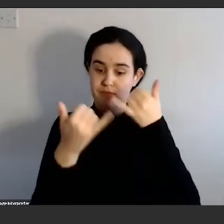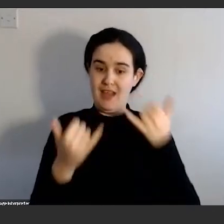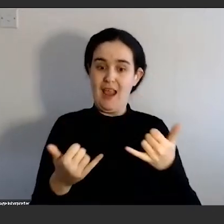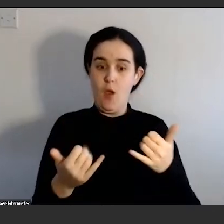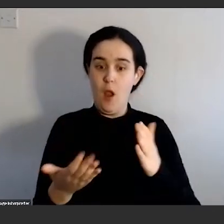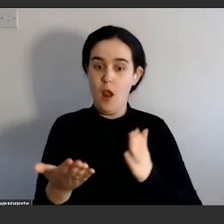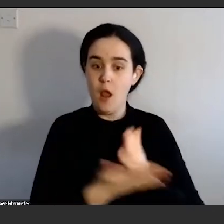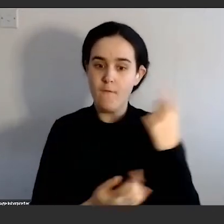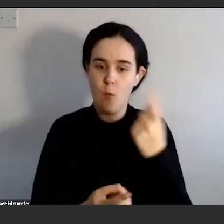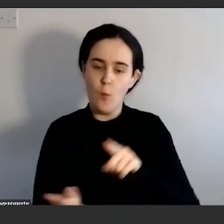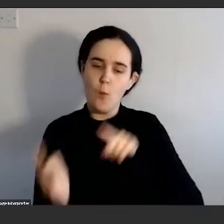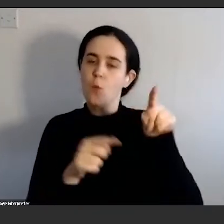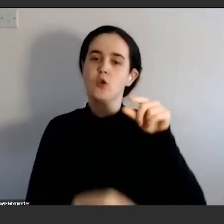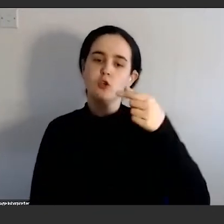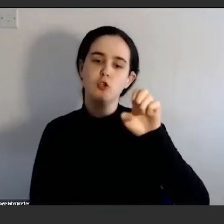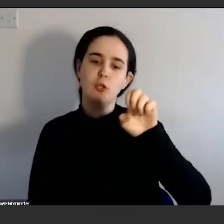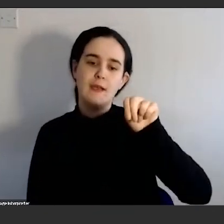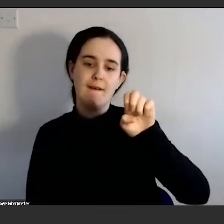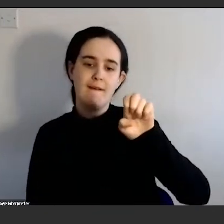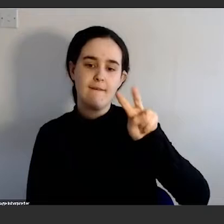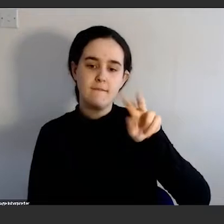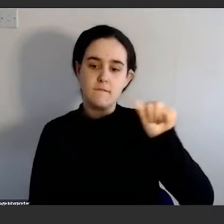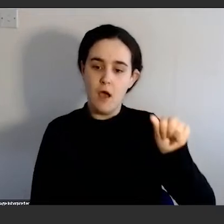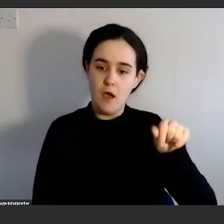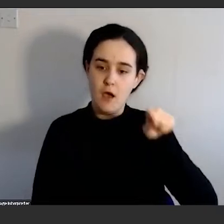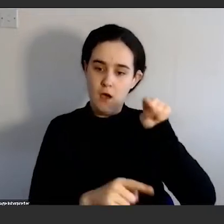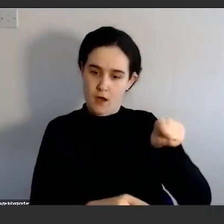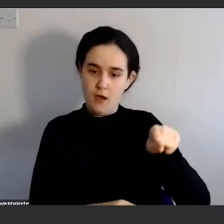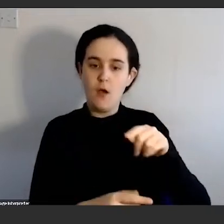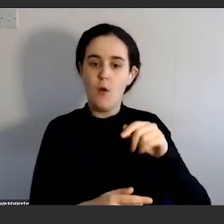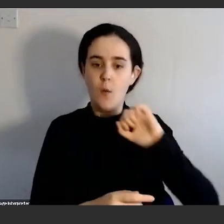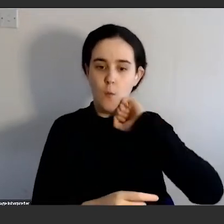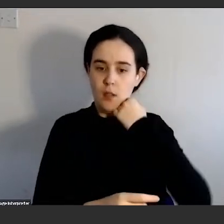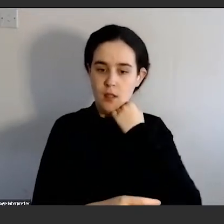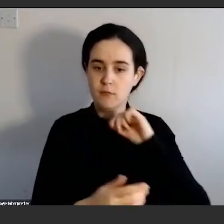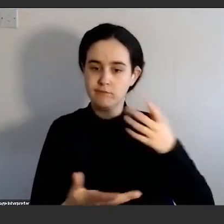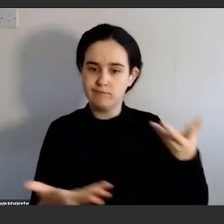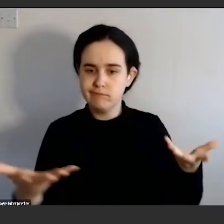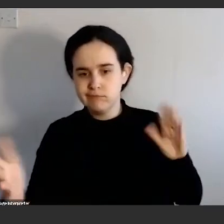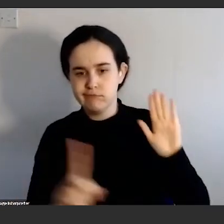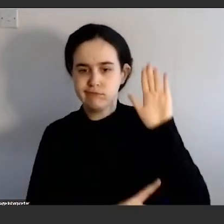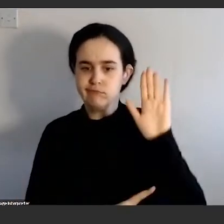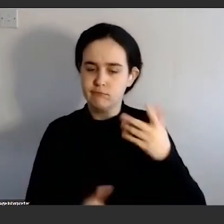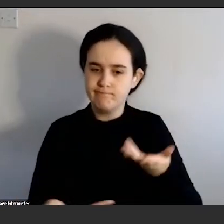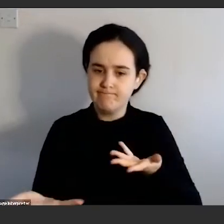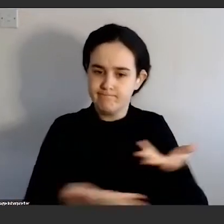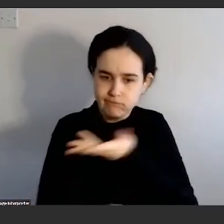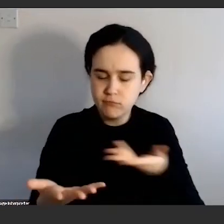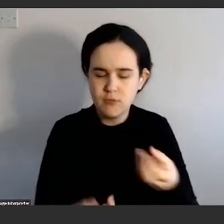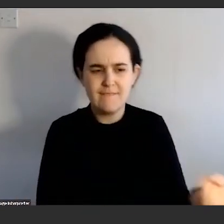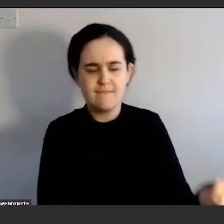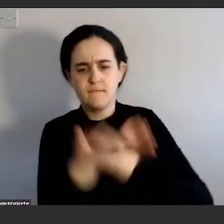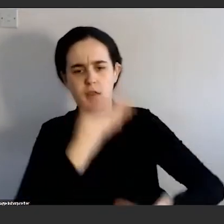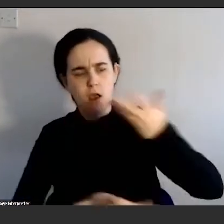Adhanom Ghebreyesus, is waiting to give us some wisdom. Dr. Tedros, what would you like to share at the opening